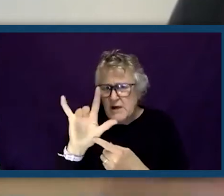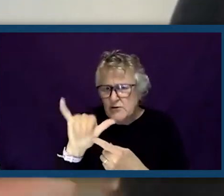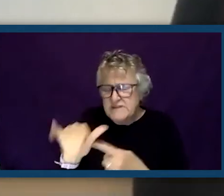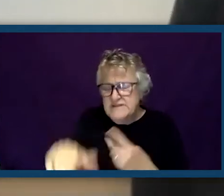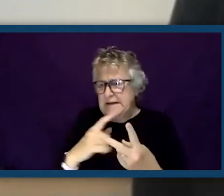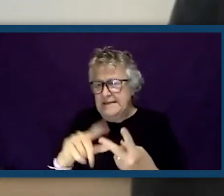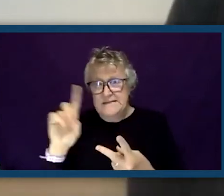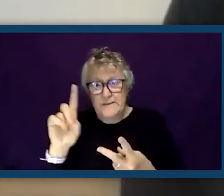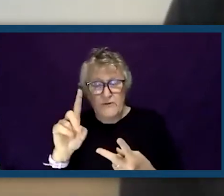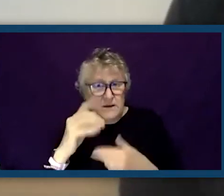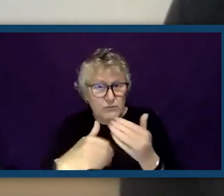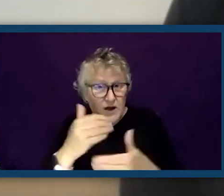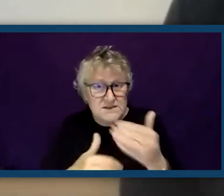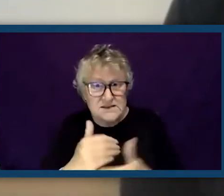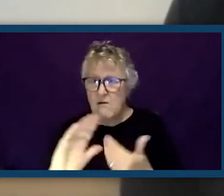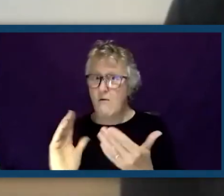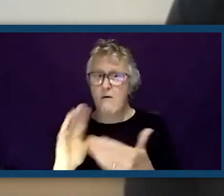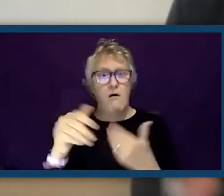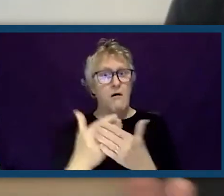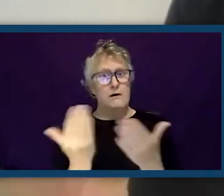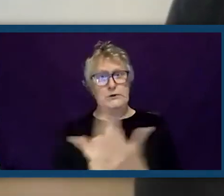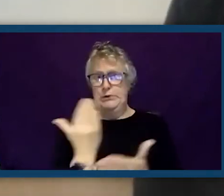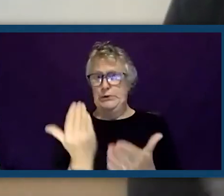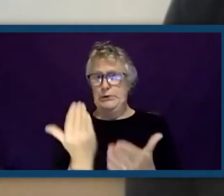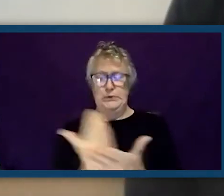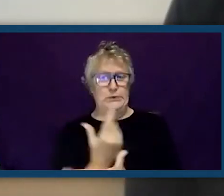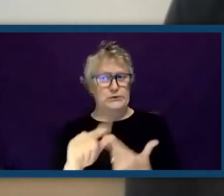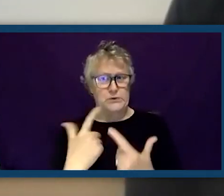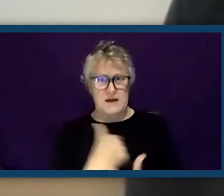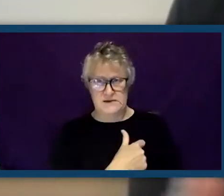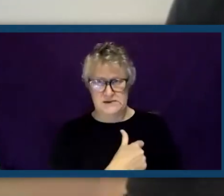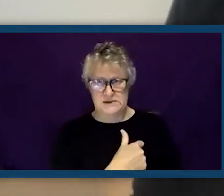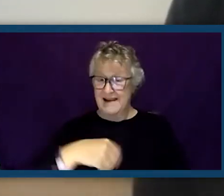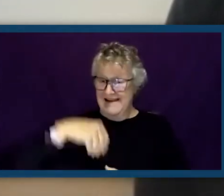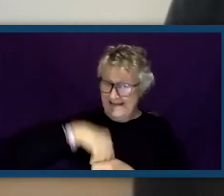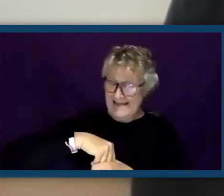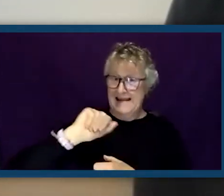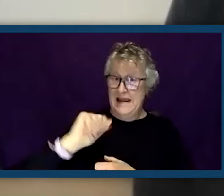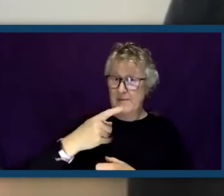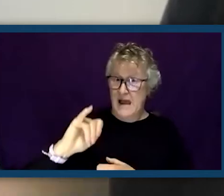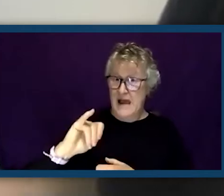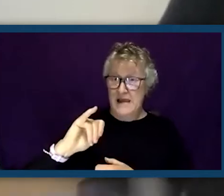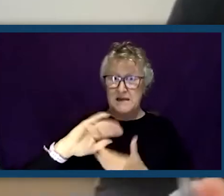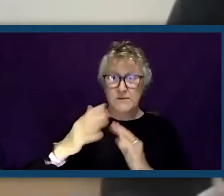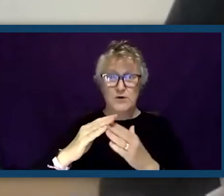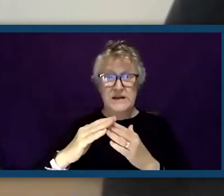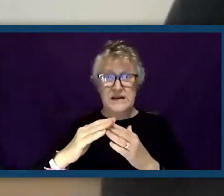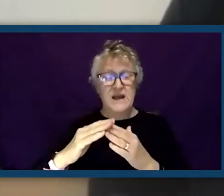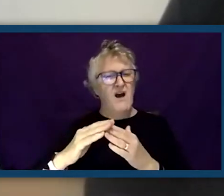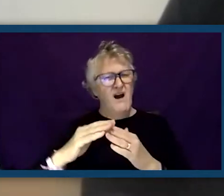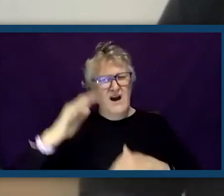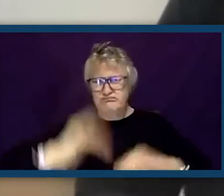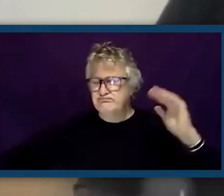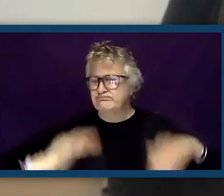and this is all new to us. And within the API community, it's so diverse. we all have similar stories,